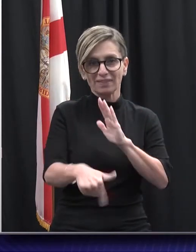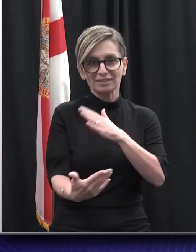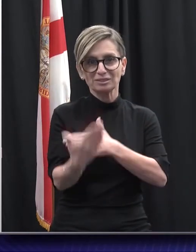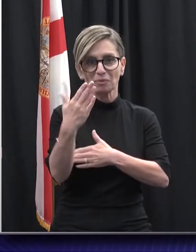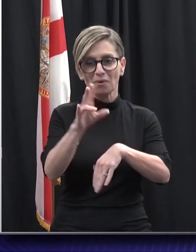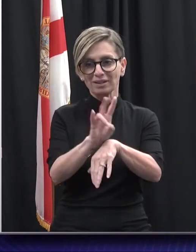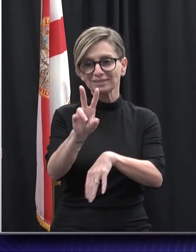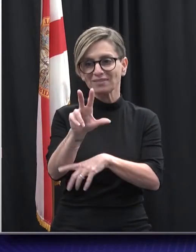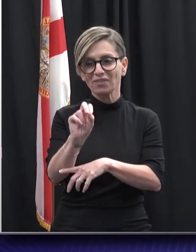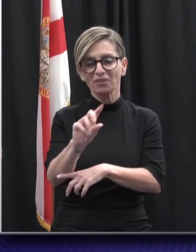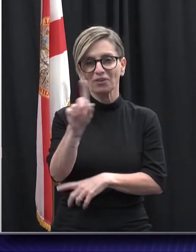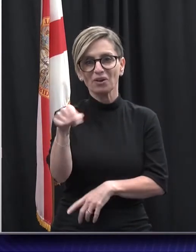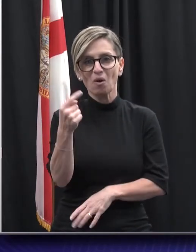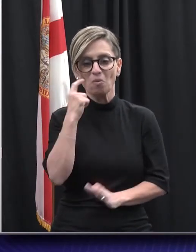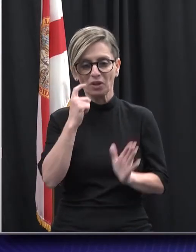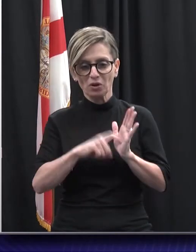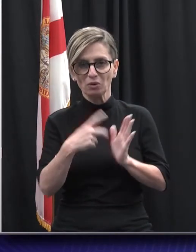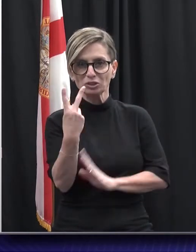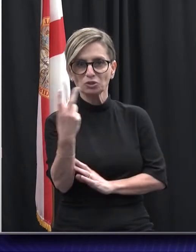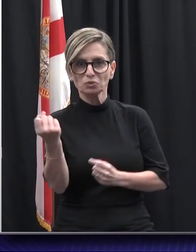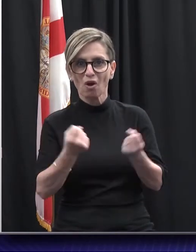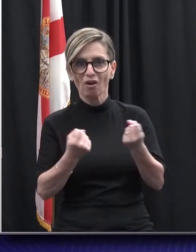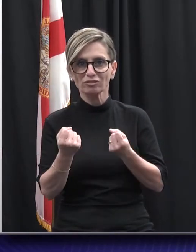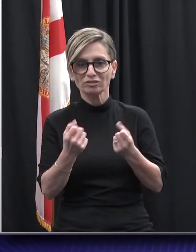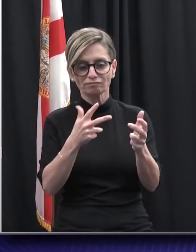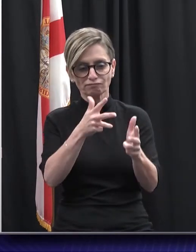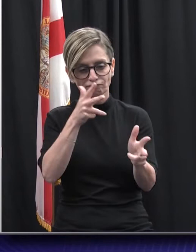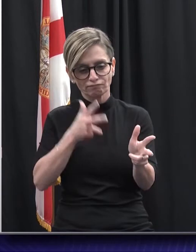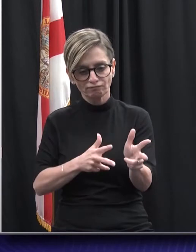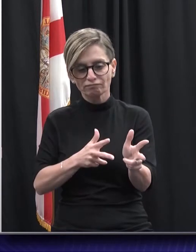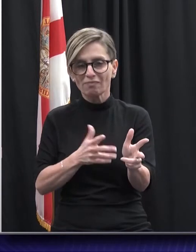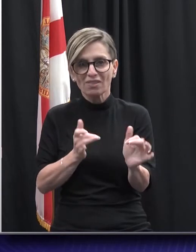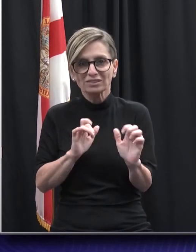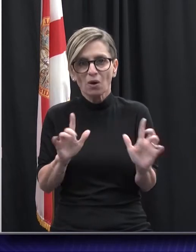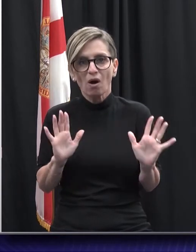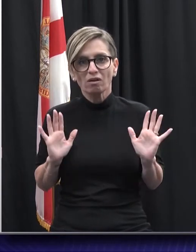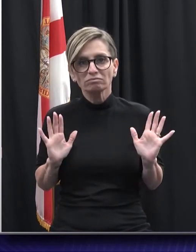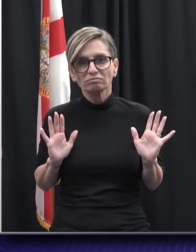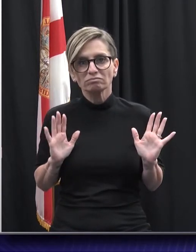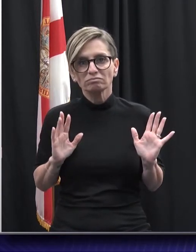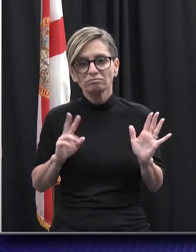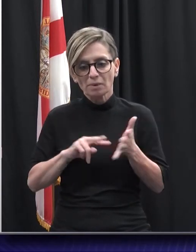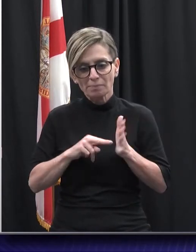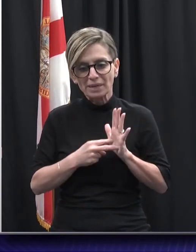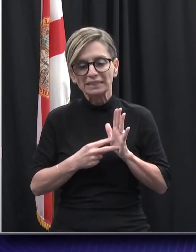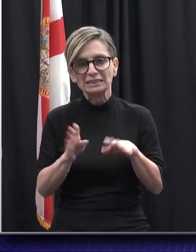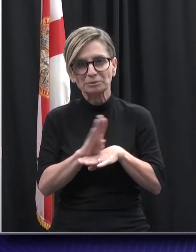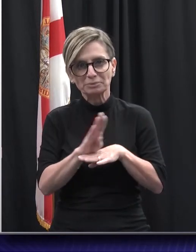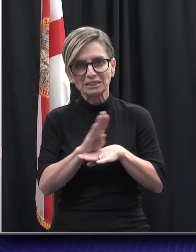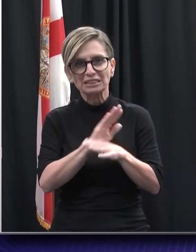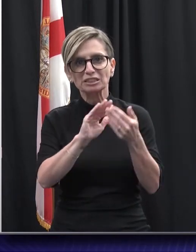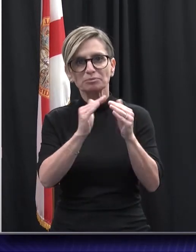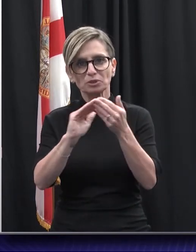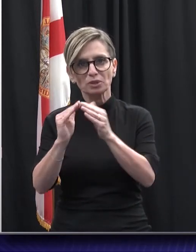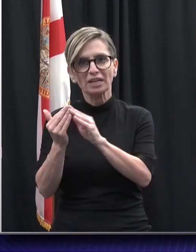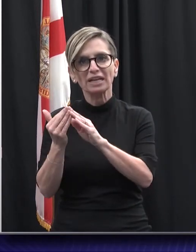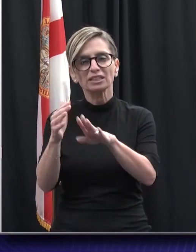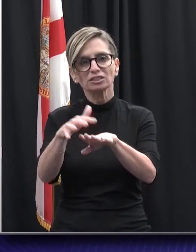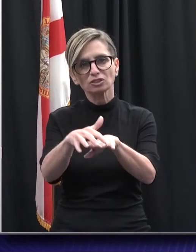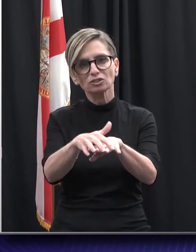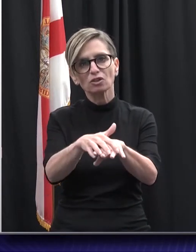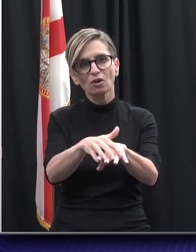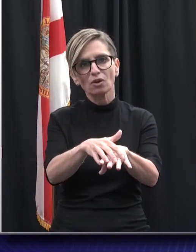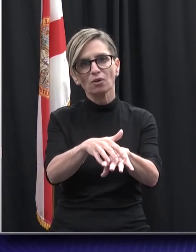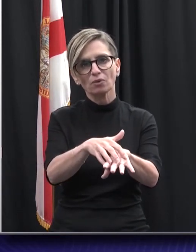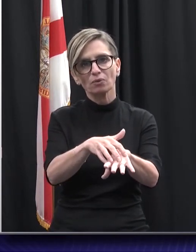7:30. That's telling me that the business community is slowing down or finding alternate ways to do their